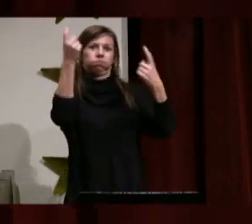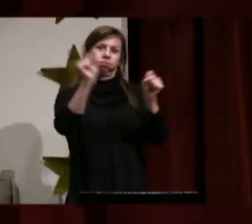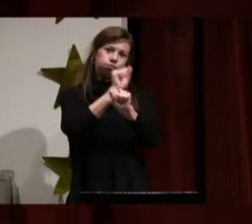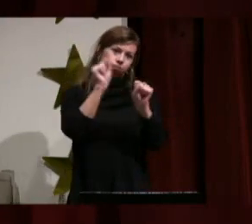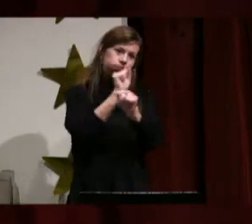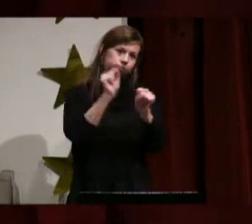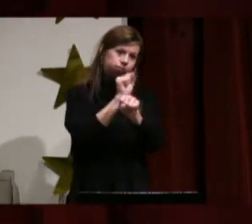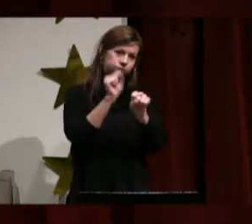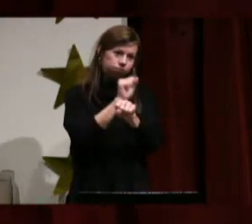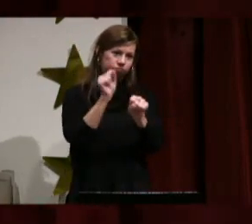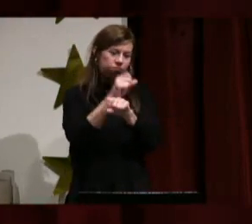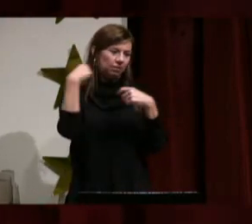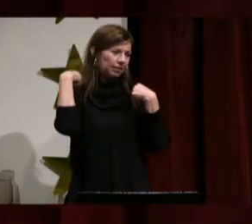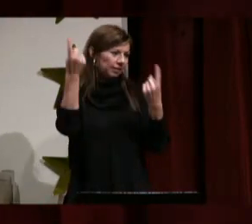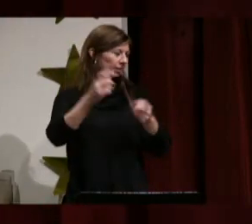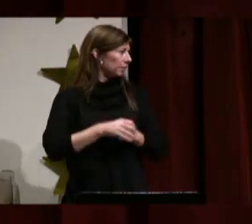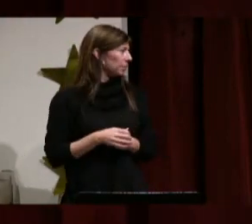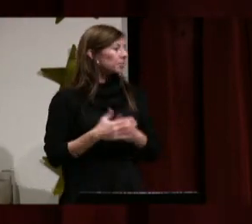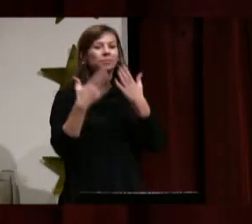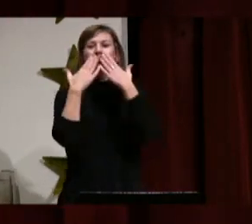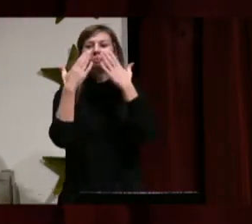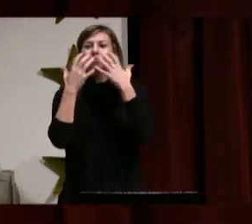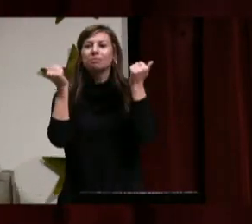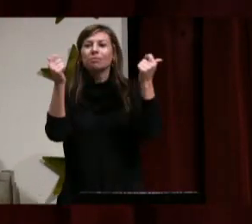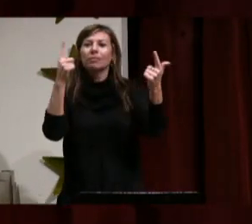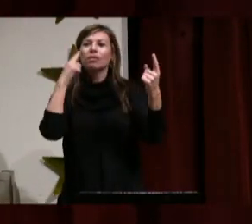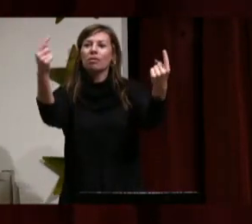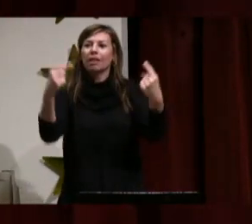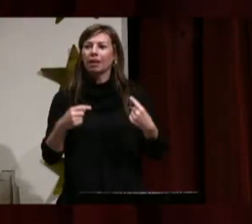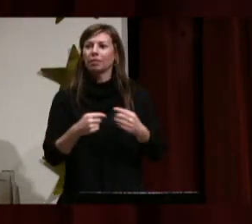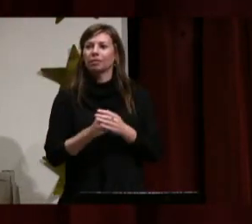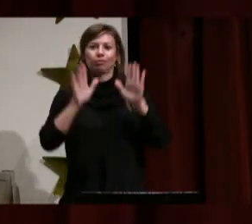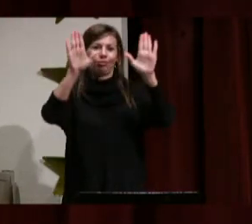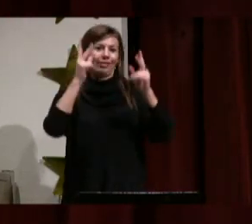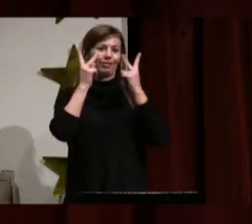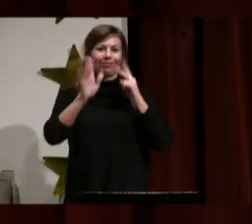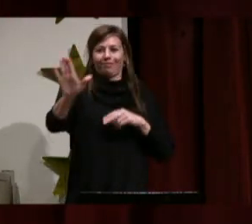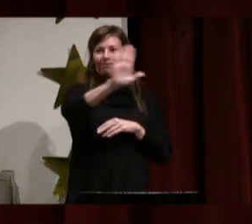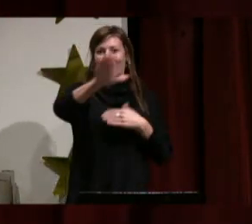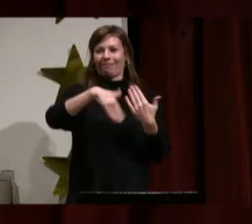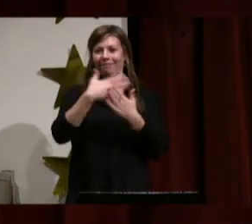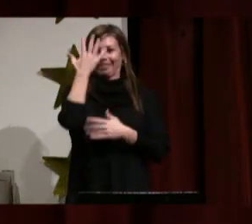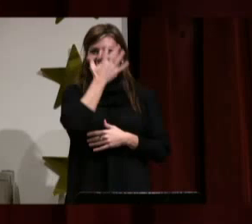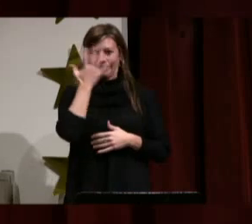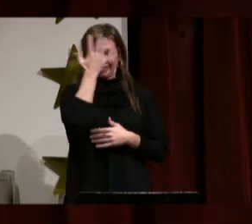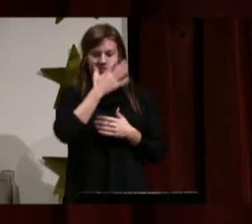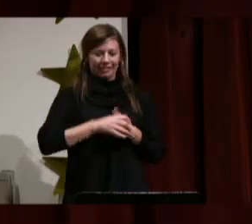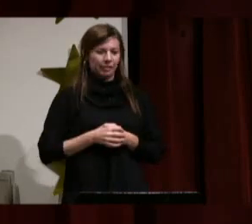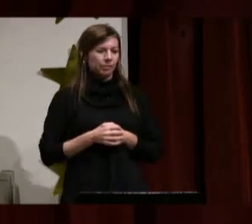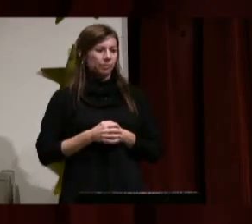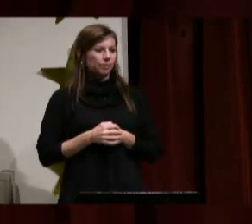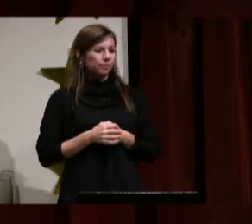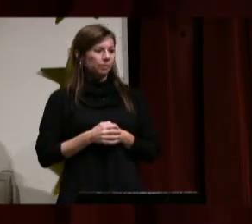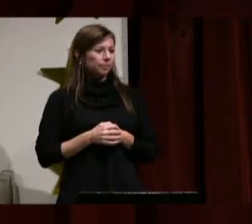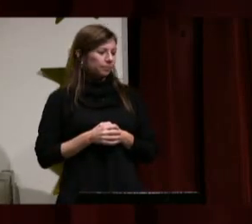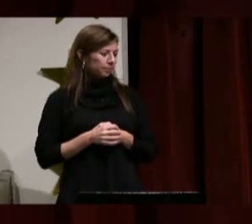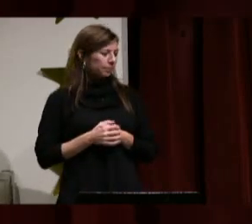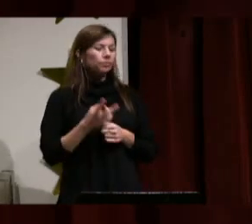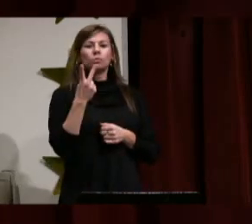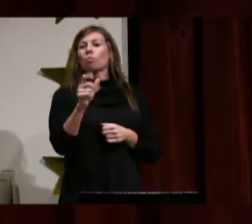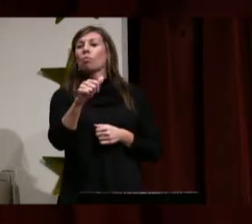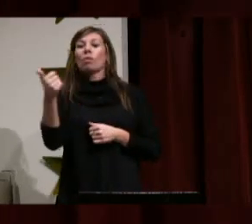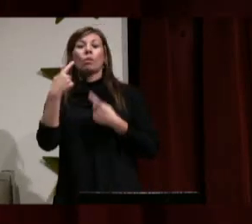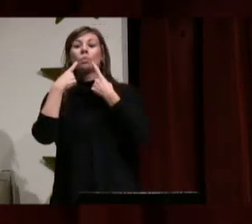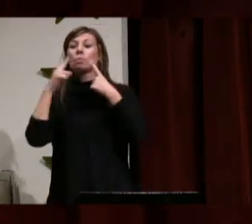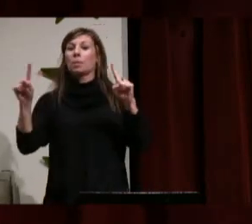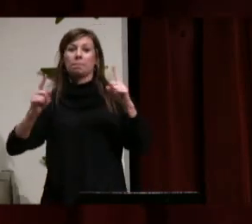Wonderful. Yes, thank you all for coming tonight. It's great to see all your faces. And two more announcements.